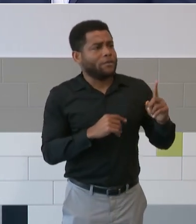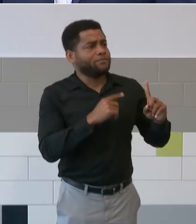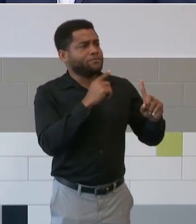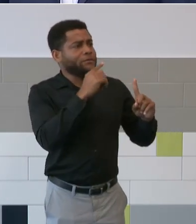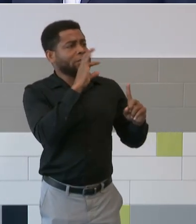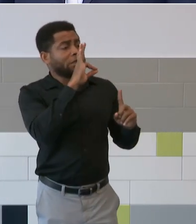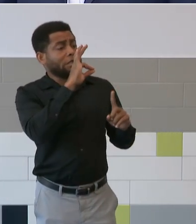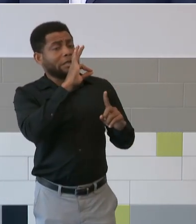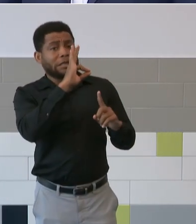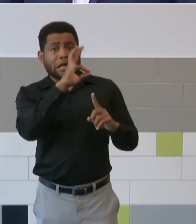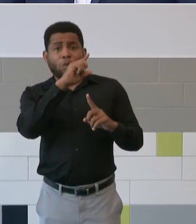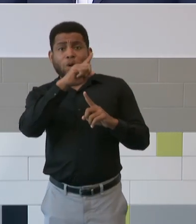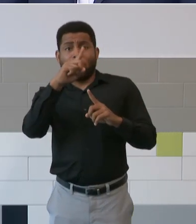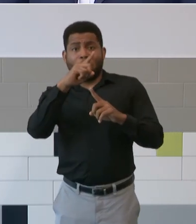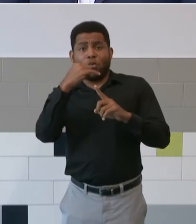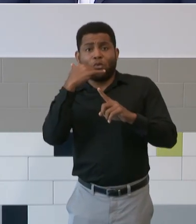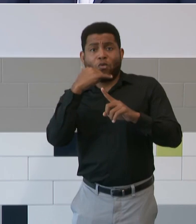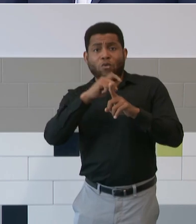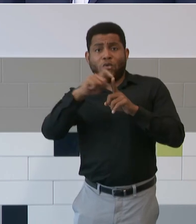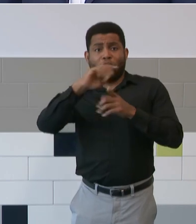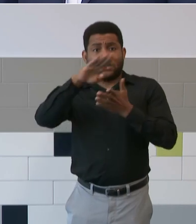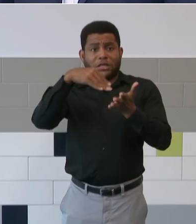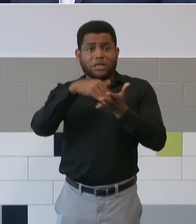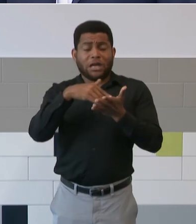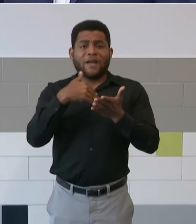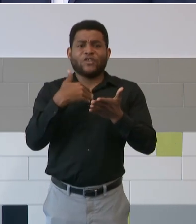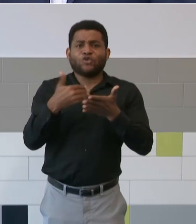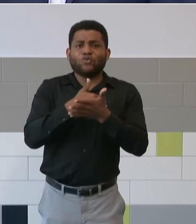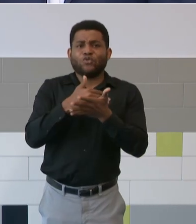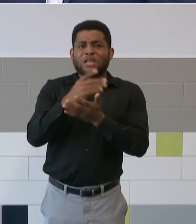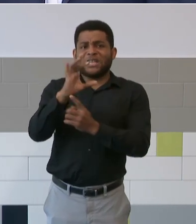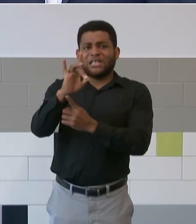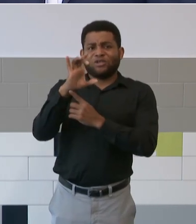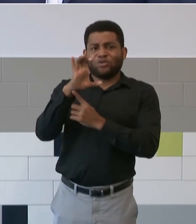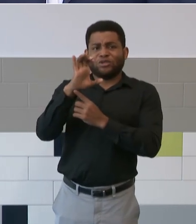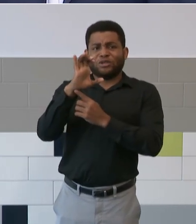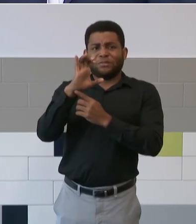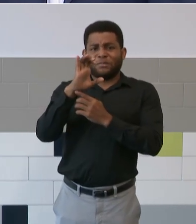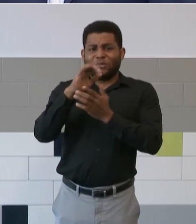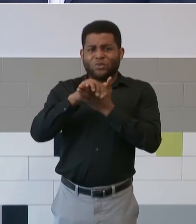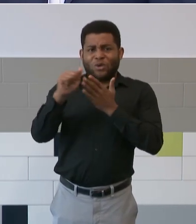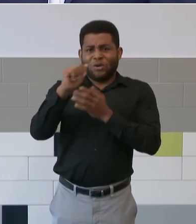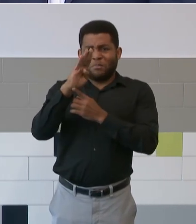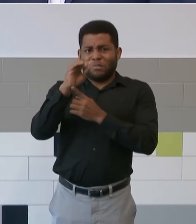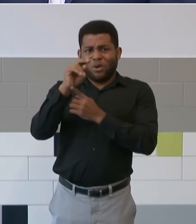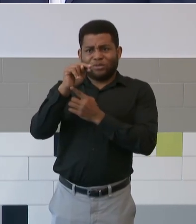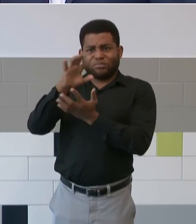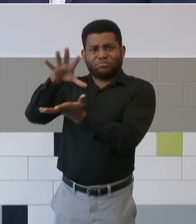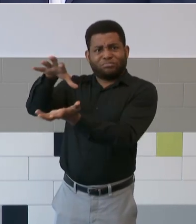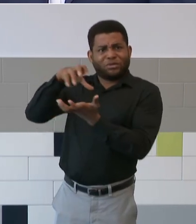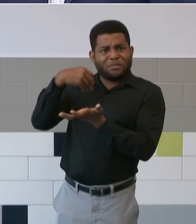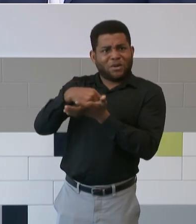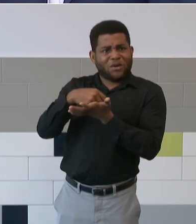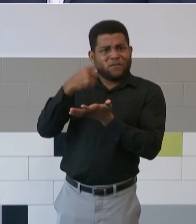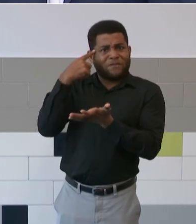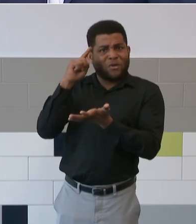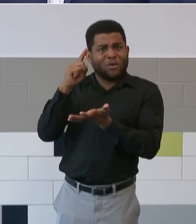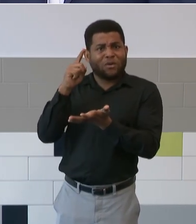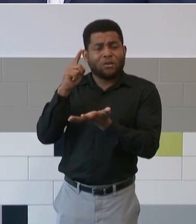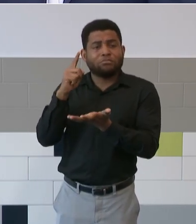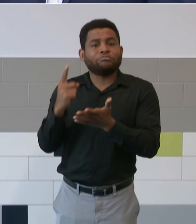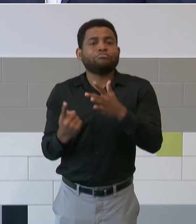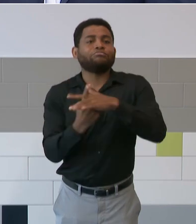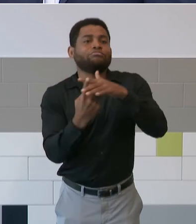don't get an $800 bonus simply for showing up for their scheduled shift? Well, we have budgeted and